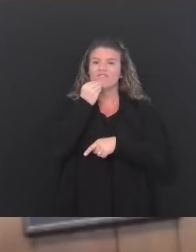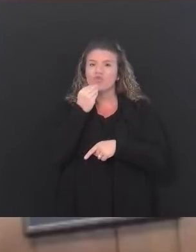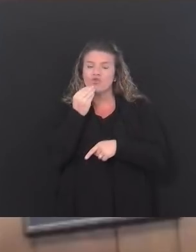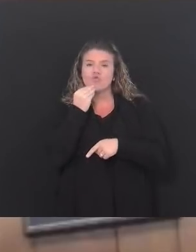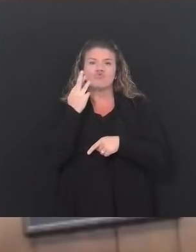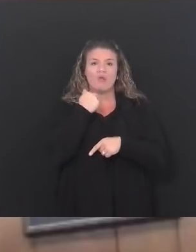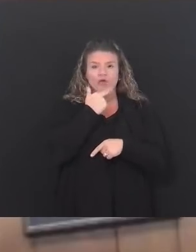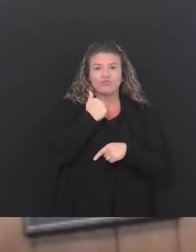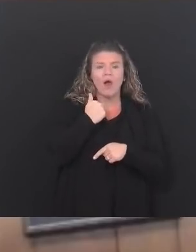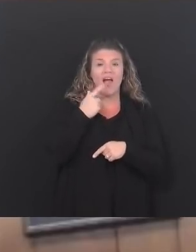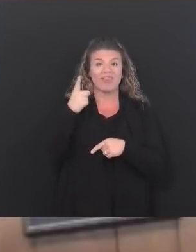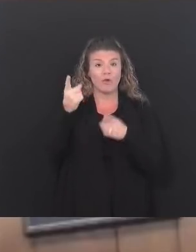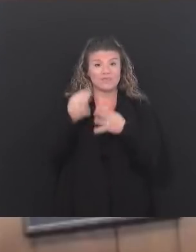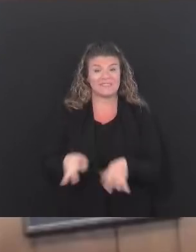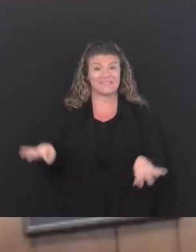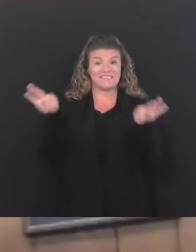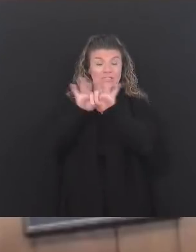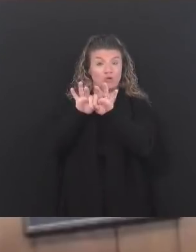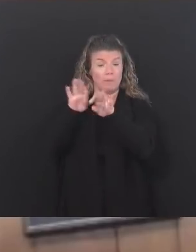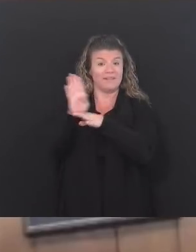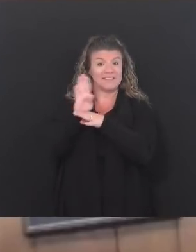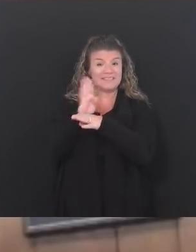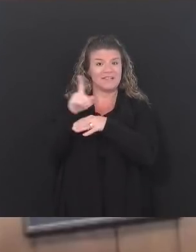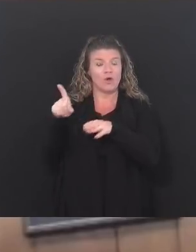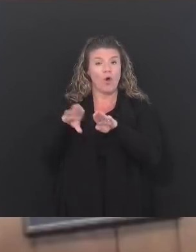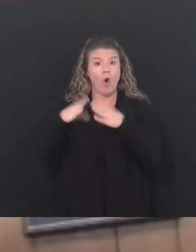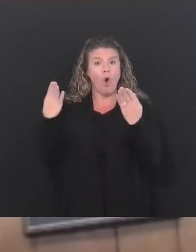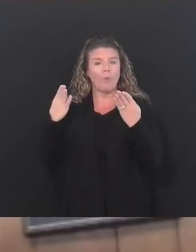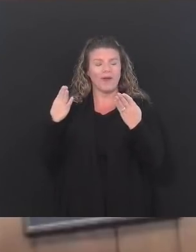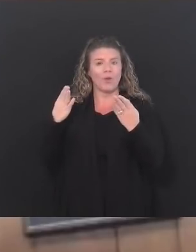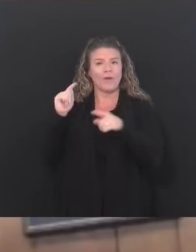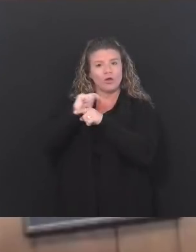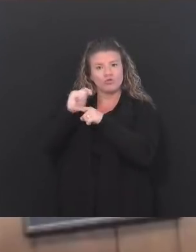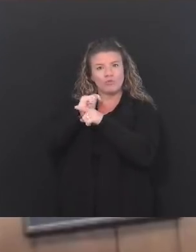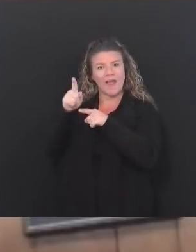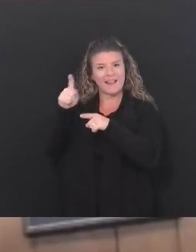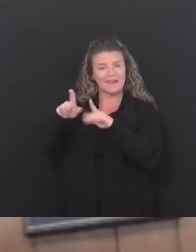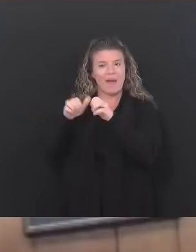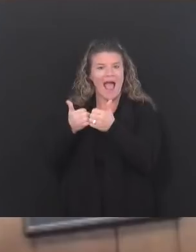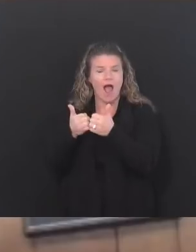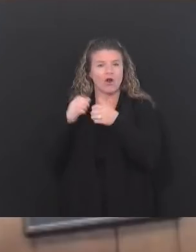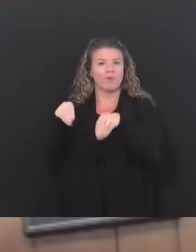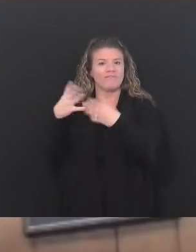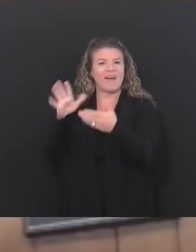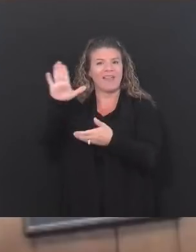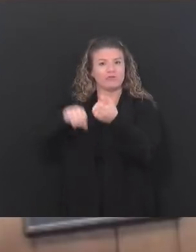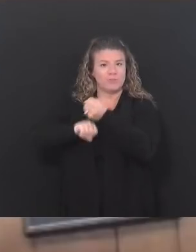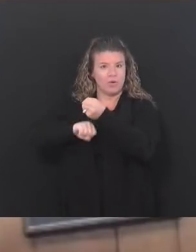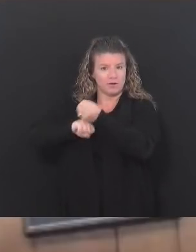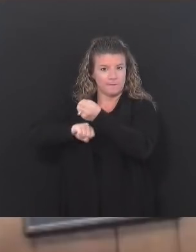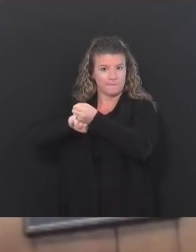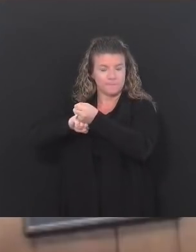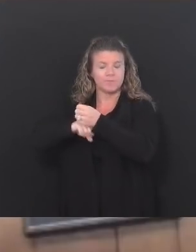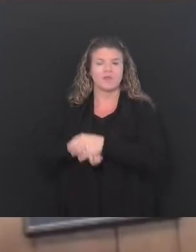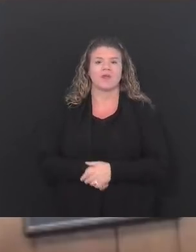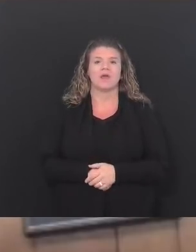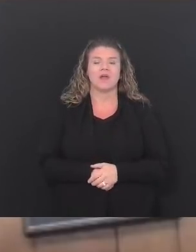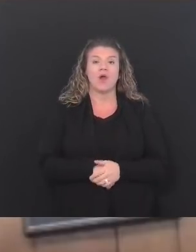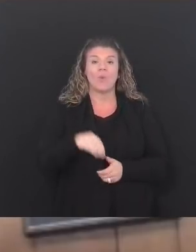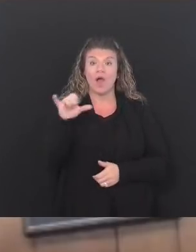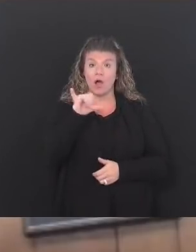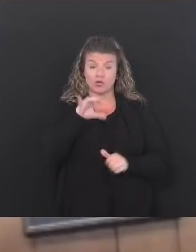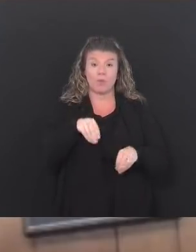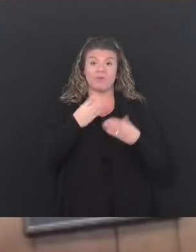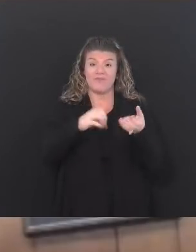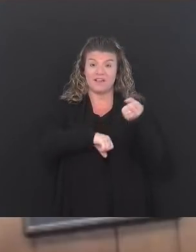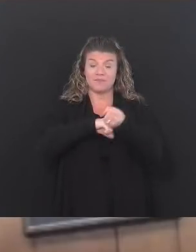that are considered critical, as well as providing support to additional